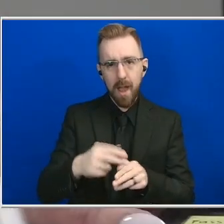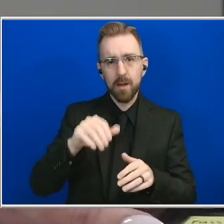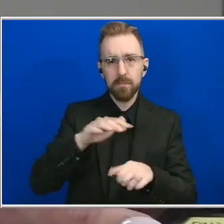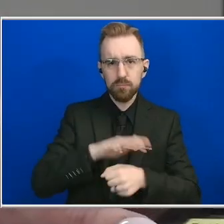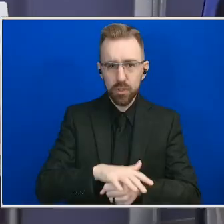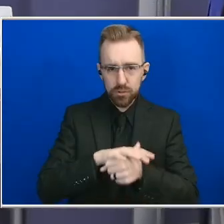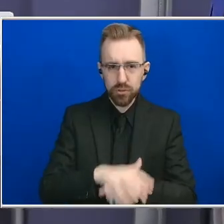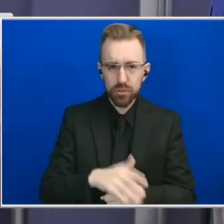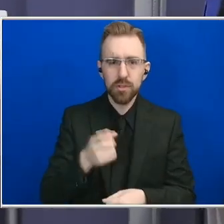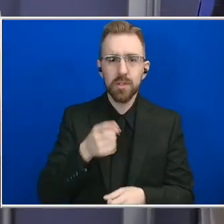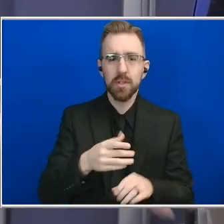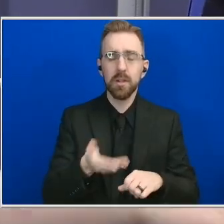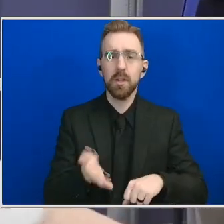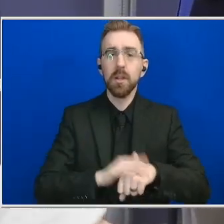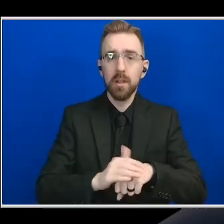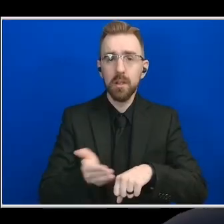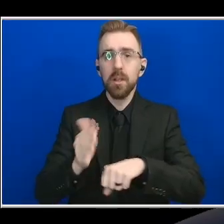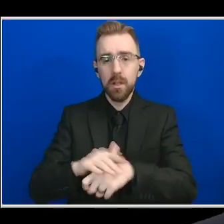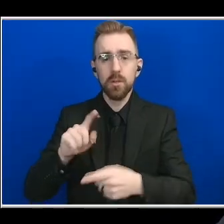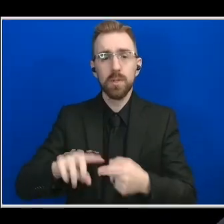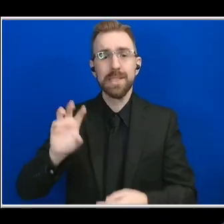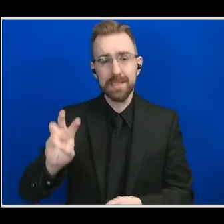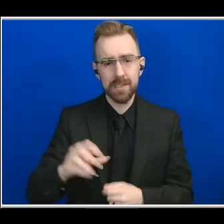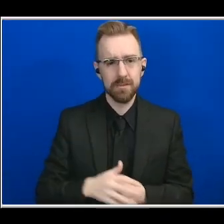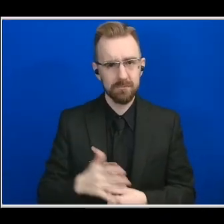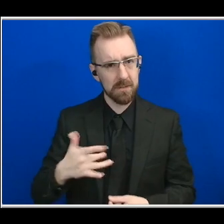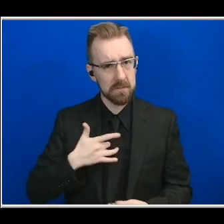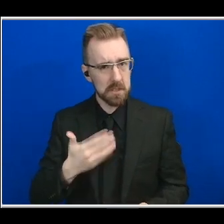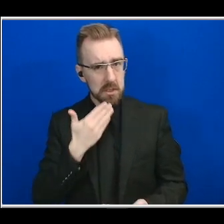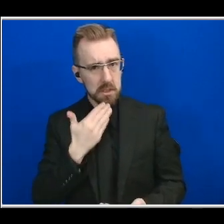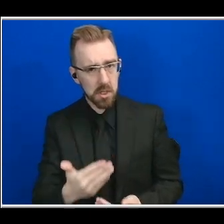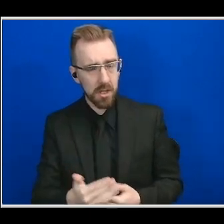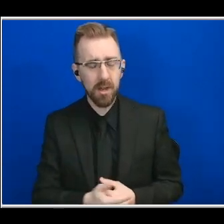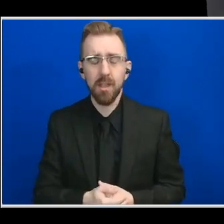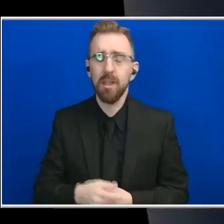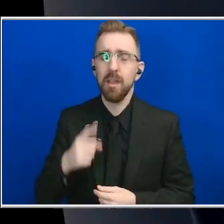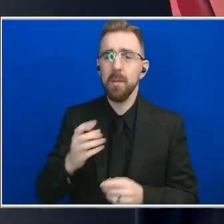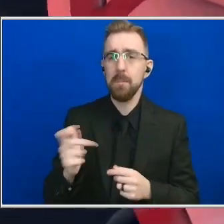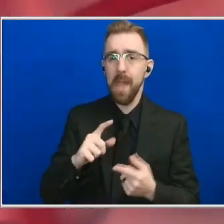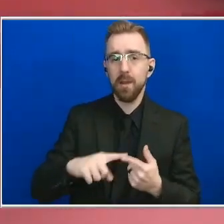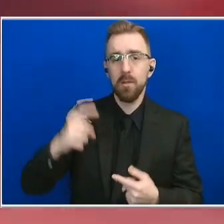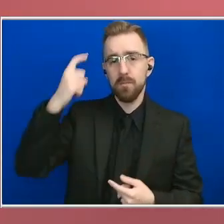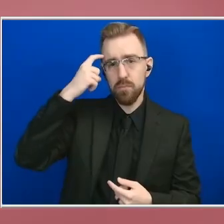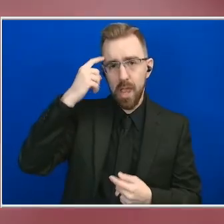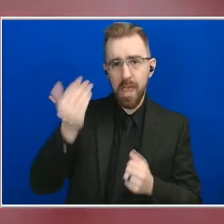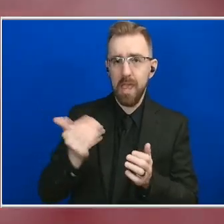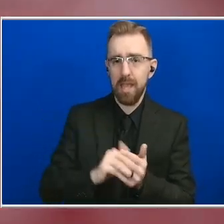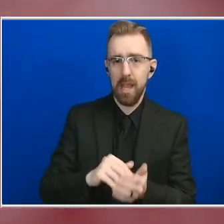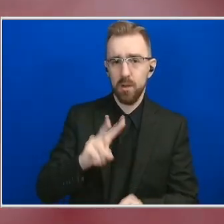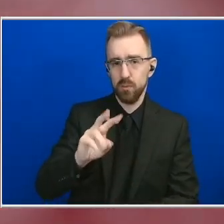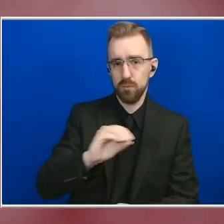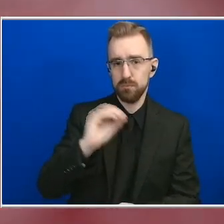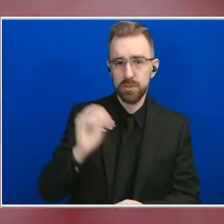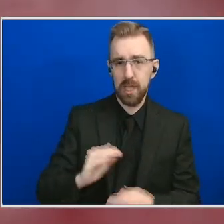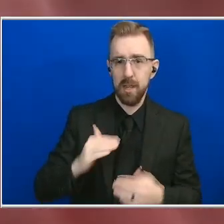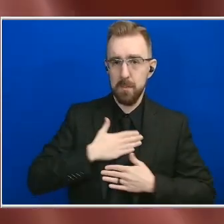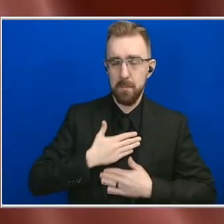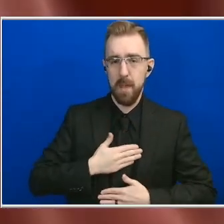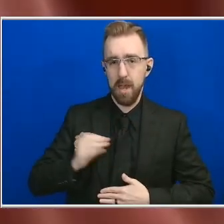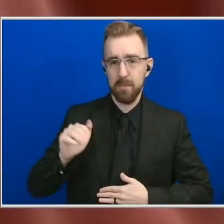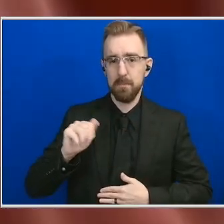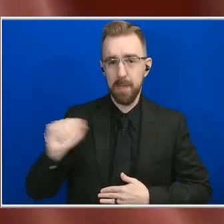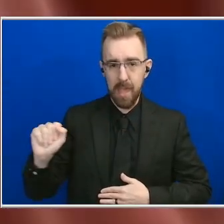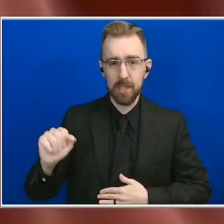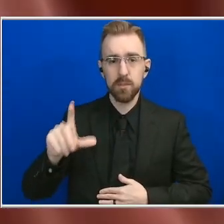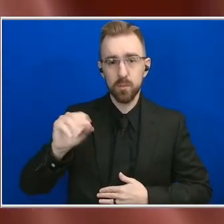to 6. It does actually feel good. Well, going back to the brain, again, it's only 2% of our body mass, but it gets 20% of cardiac output. And